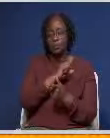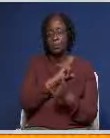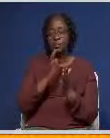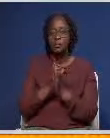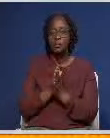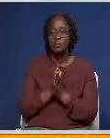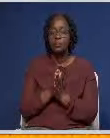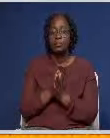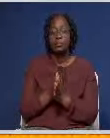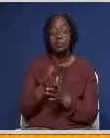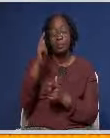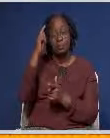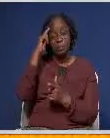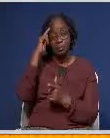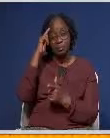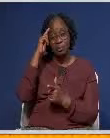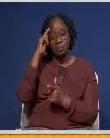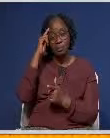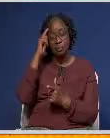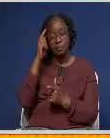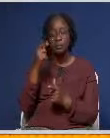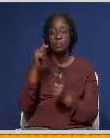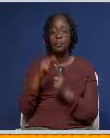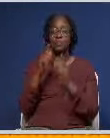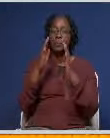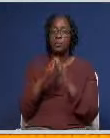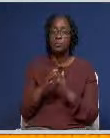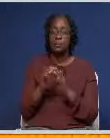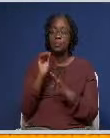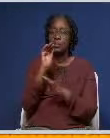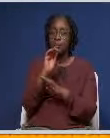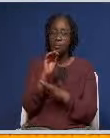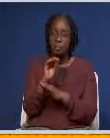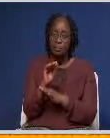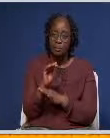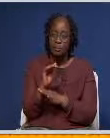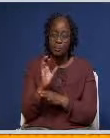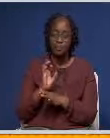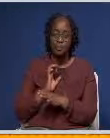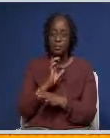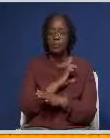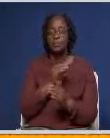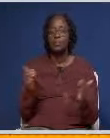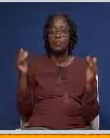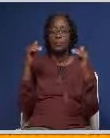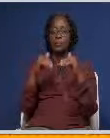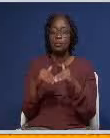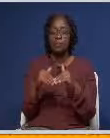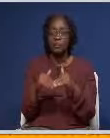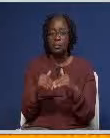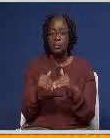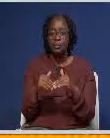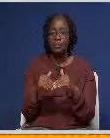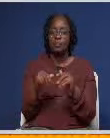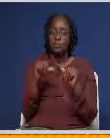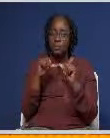Senate. Mr. Speaker, I think it's an insult to this institution and to this house. So therefore, I call upon the committee of devolution to